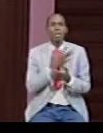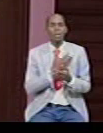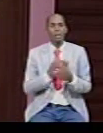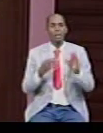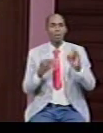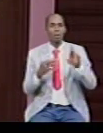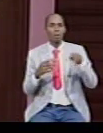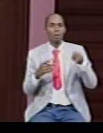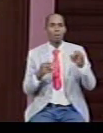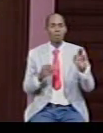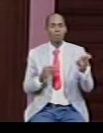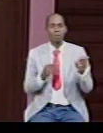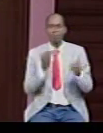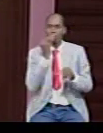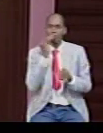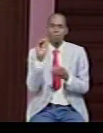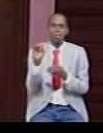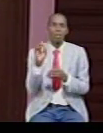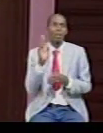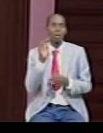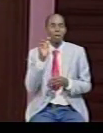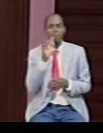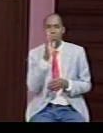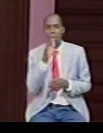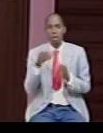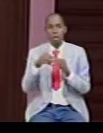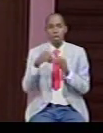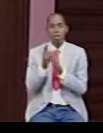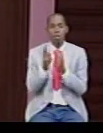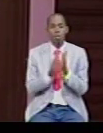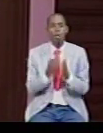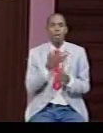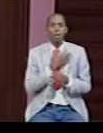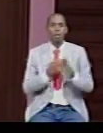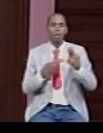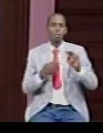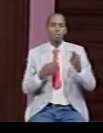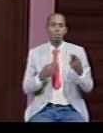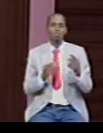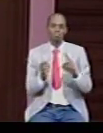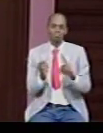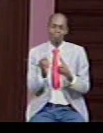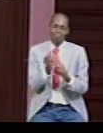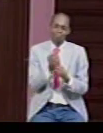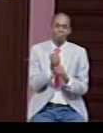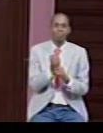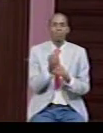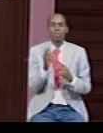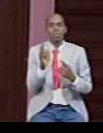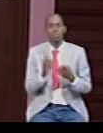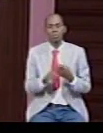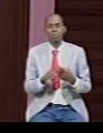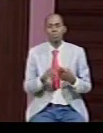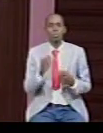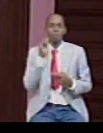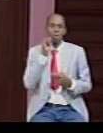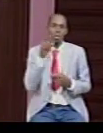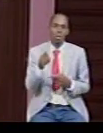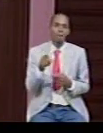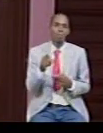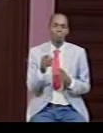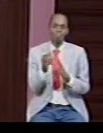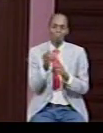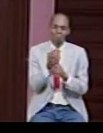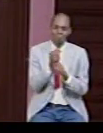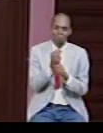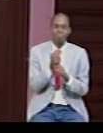mother-in-law and went back, but Ruth clave unto her. Ruth clave unto her.